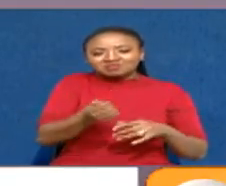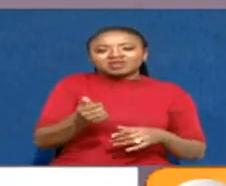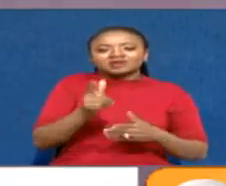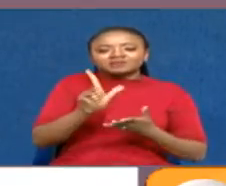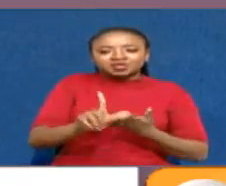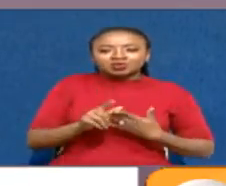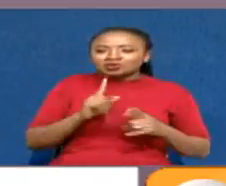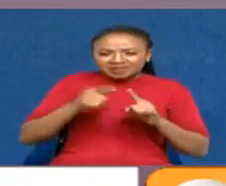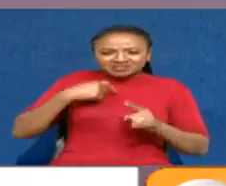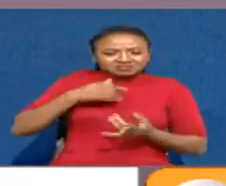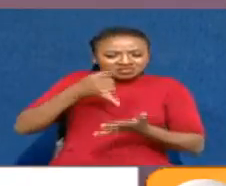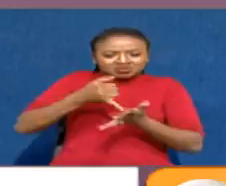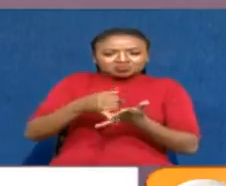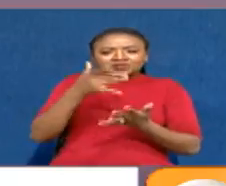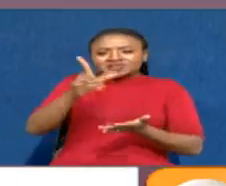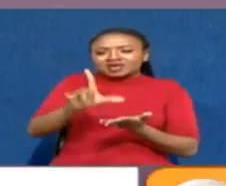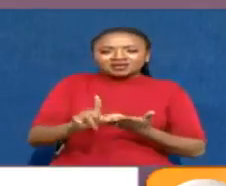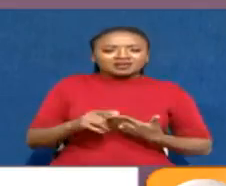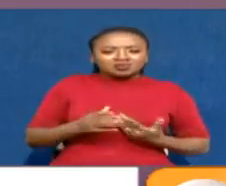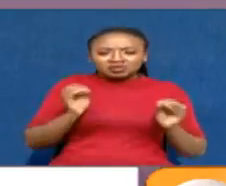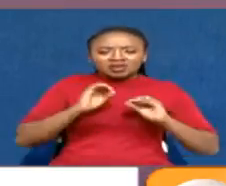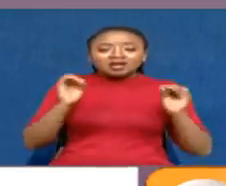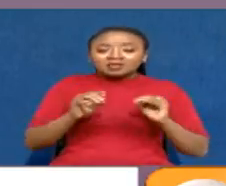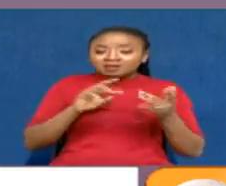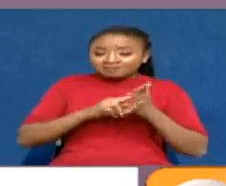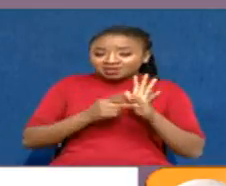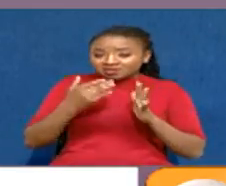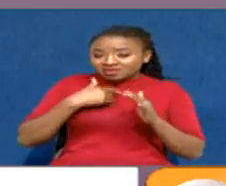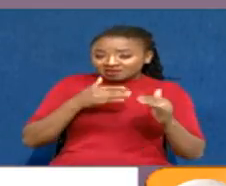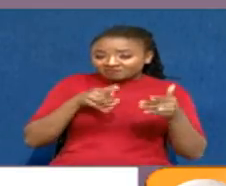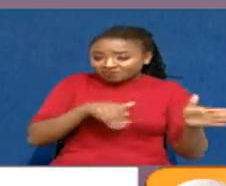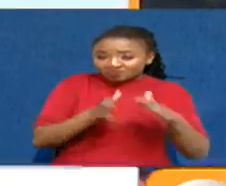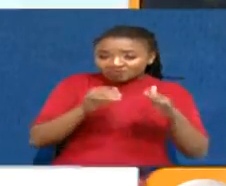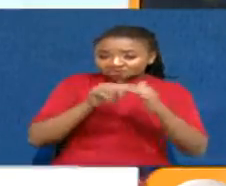other means of accessing the loans and accessing the people they had given the loans to pay back?